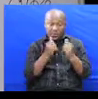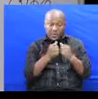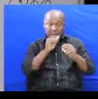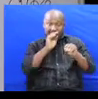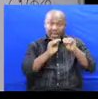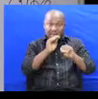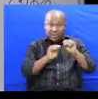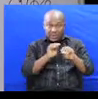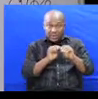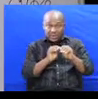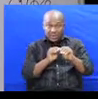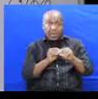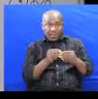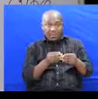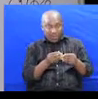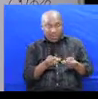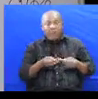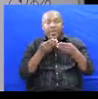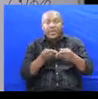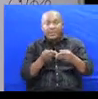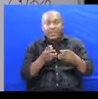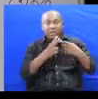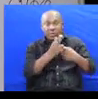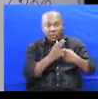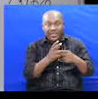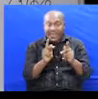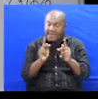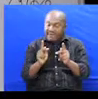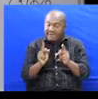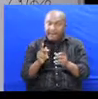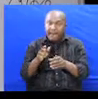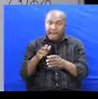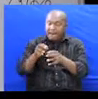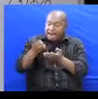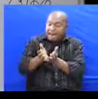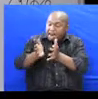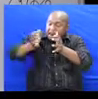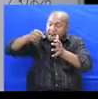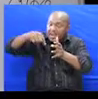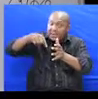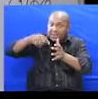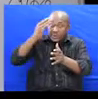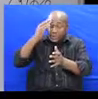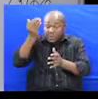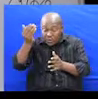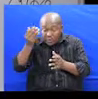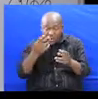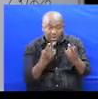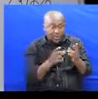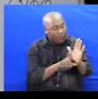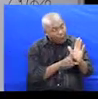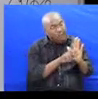calculate the concentration of a given solution if the mass of the solution is known and the volume also